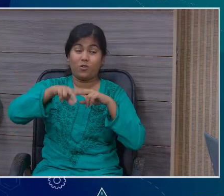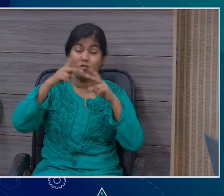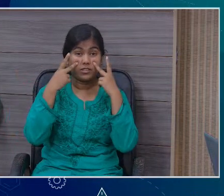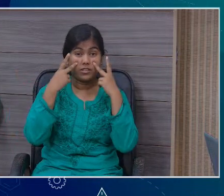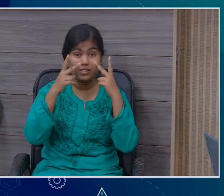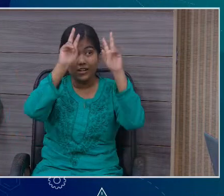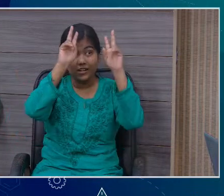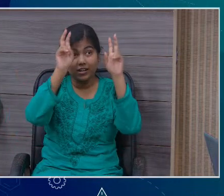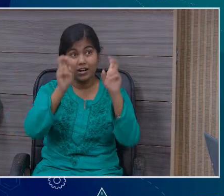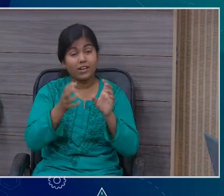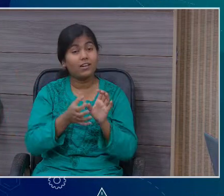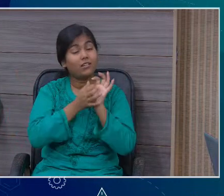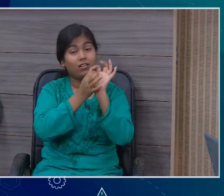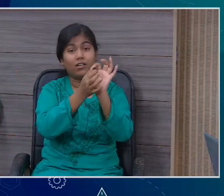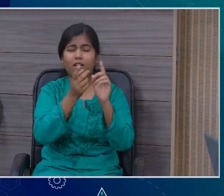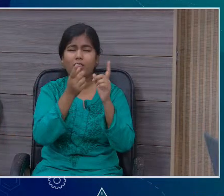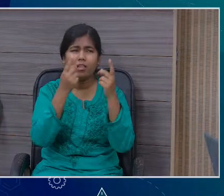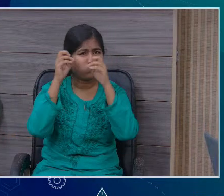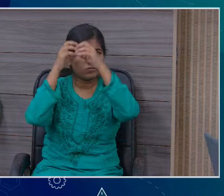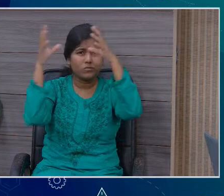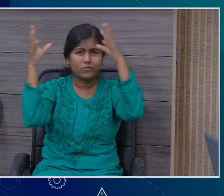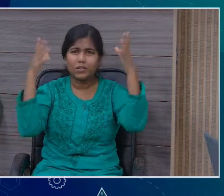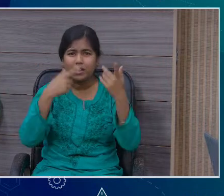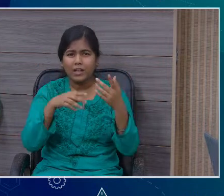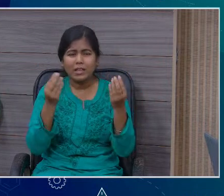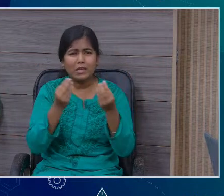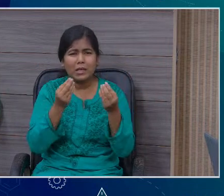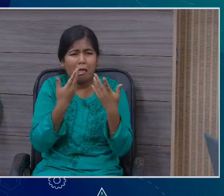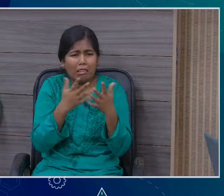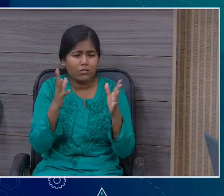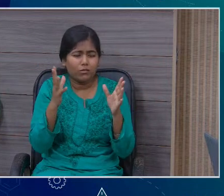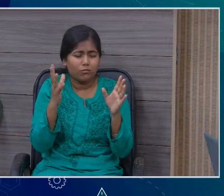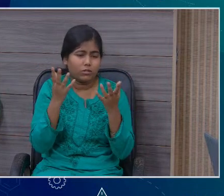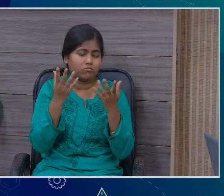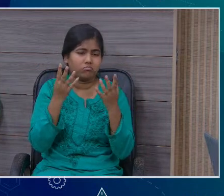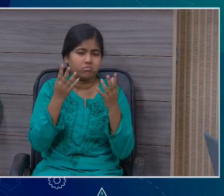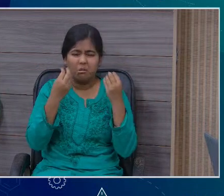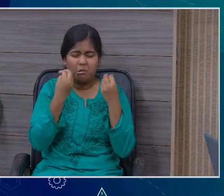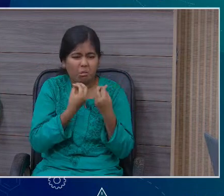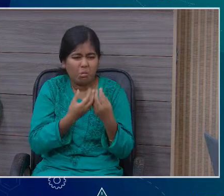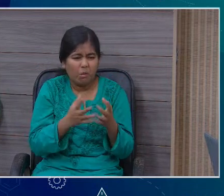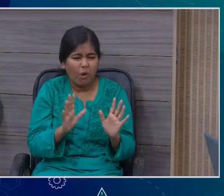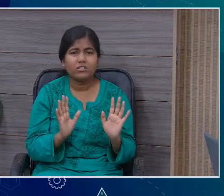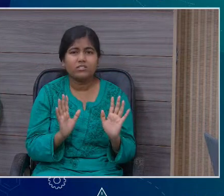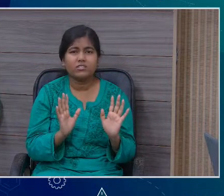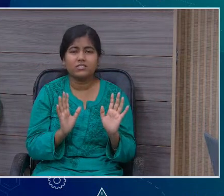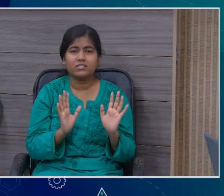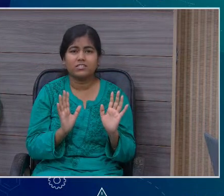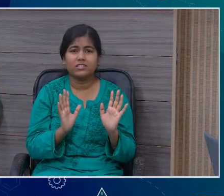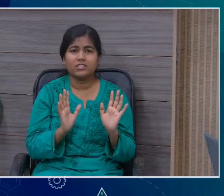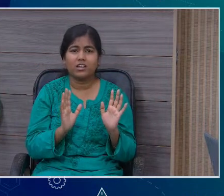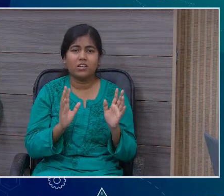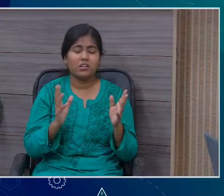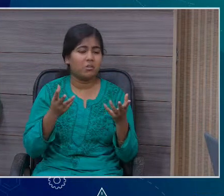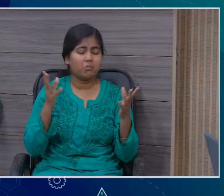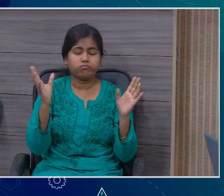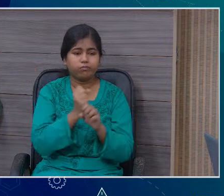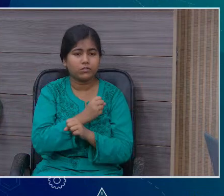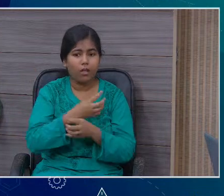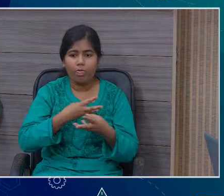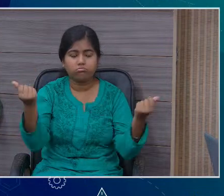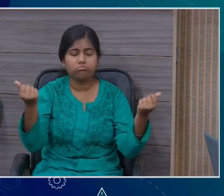spring, it suggests something that something is lost. So the writer in the chapter is trying to convey that